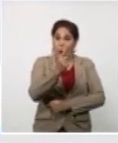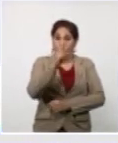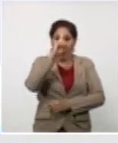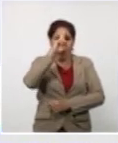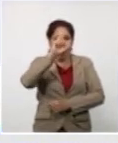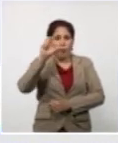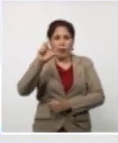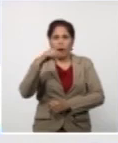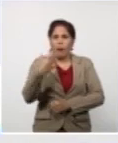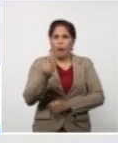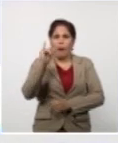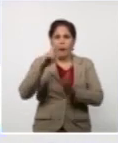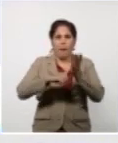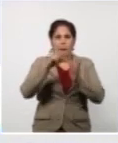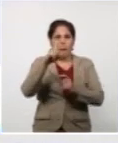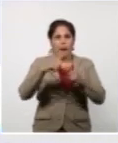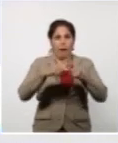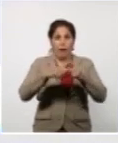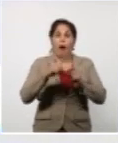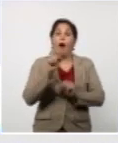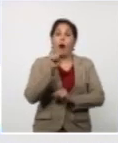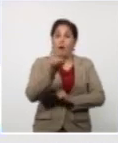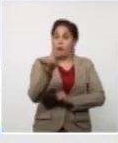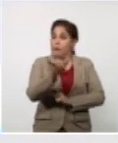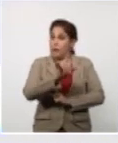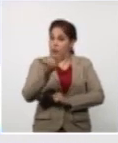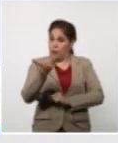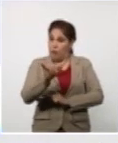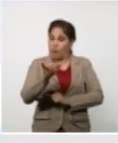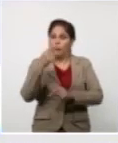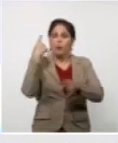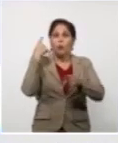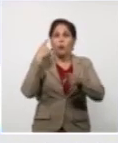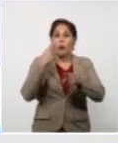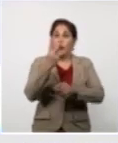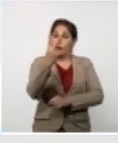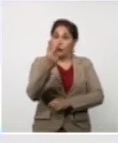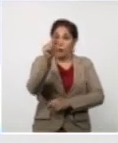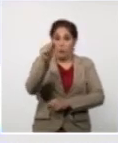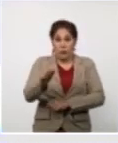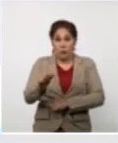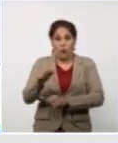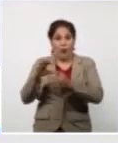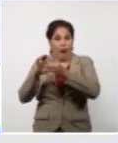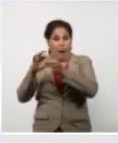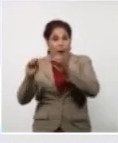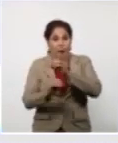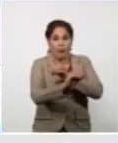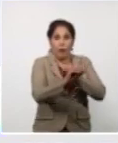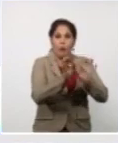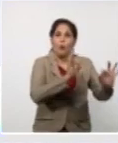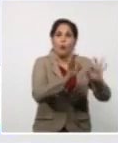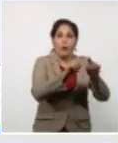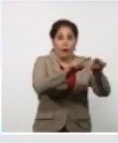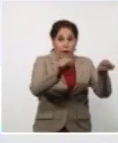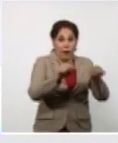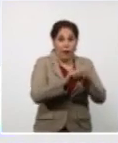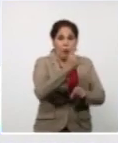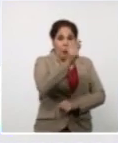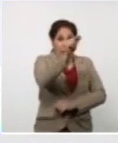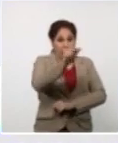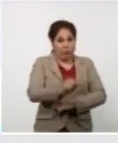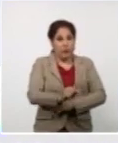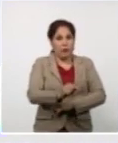Of these 3 patients, 2 are admitted in the Salvador Allende Hospital and 1 in the Pedro Curie Institute of Tropical